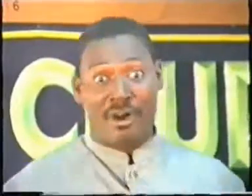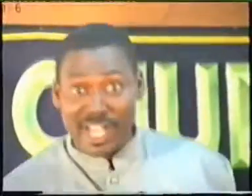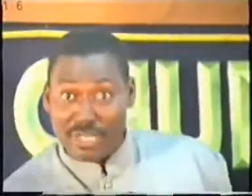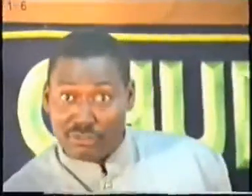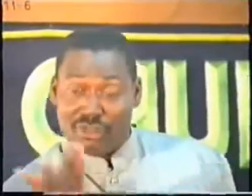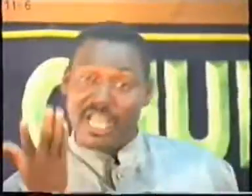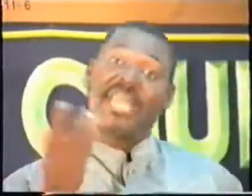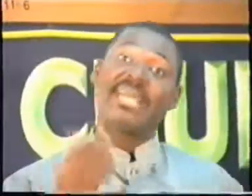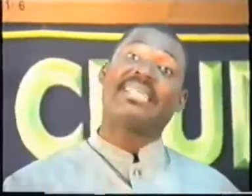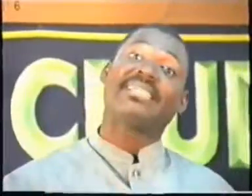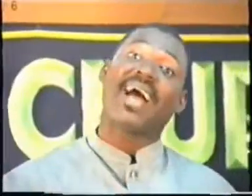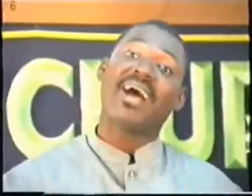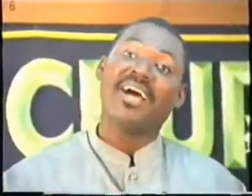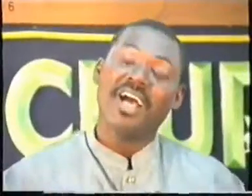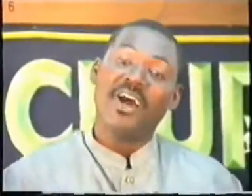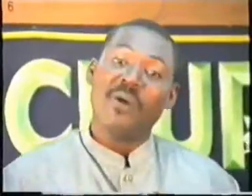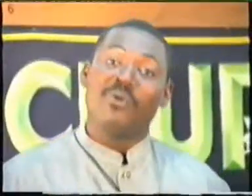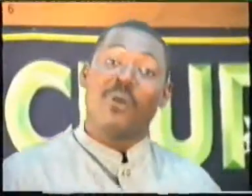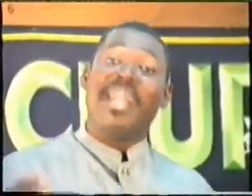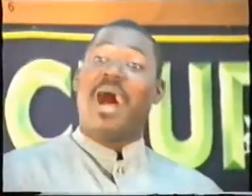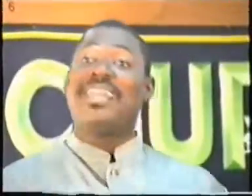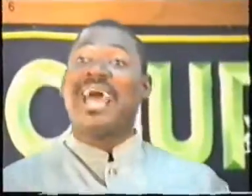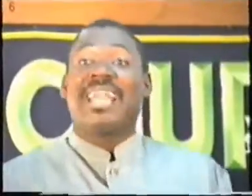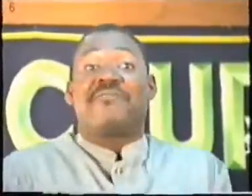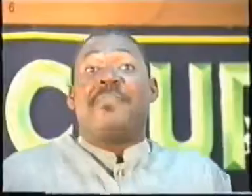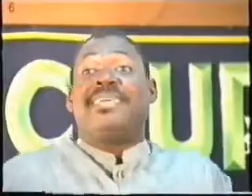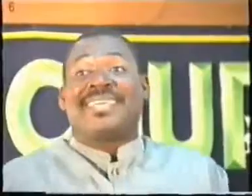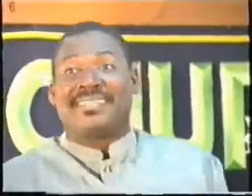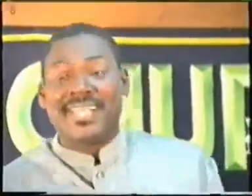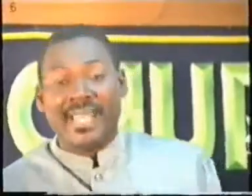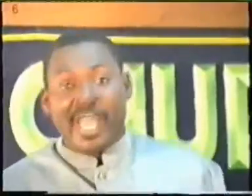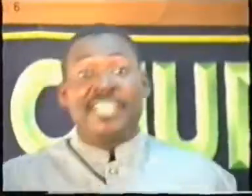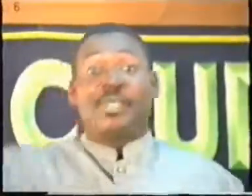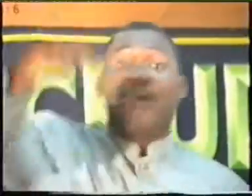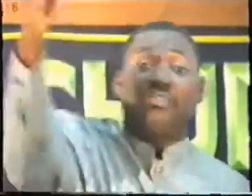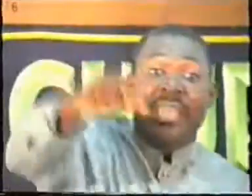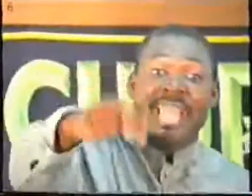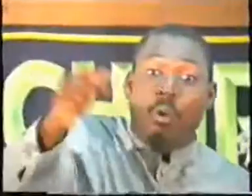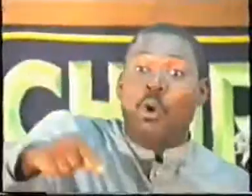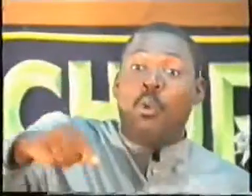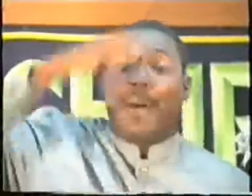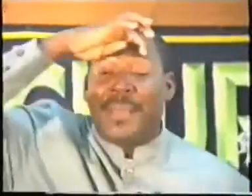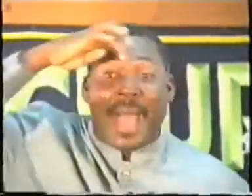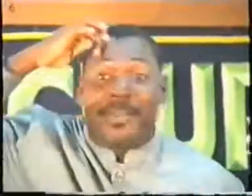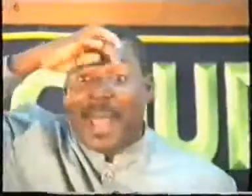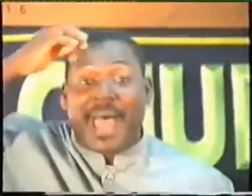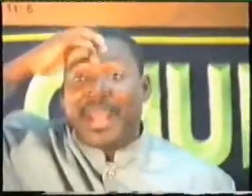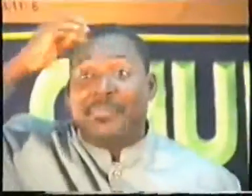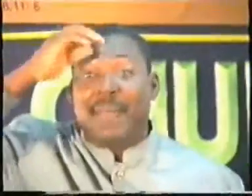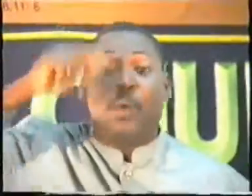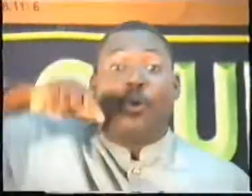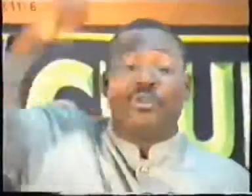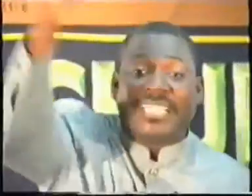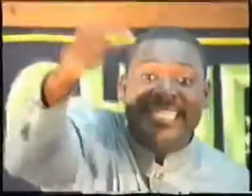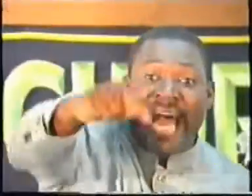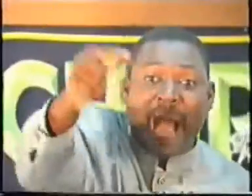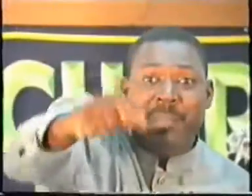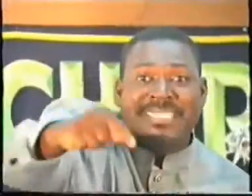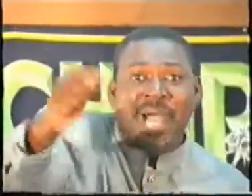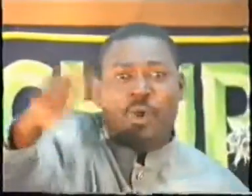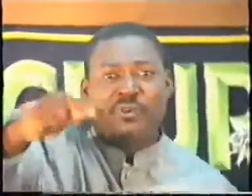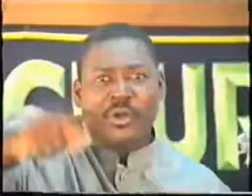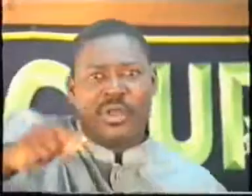first born enzo so ene ye treasurer wa hu wo ba da wa na de na ye family thing enti wan hwe ya wo wa bra bra bra bra bra de wudu sika